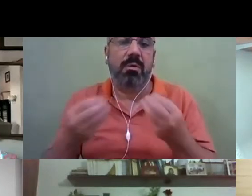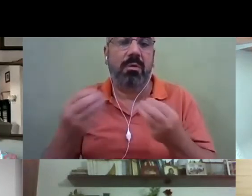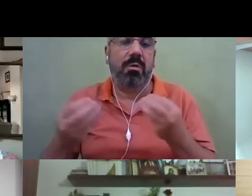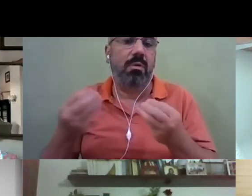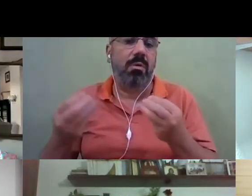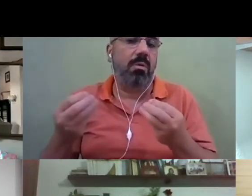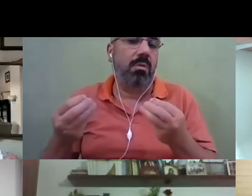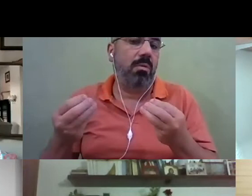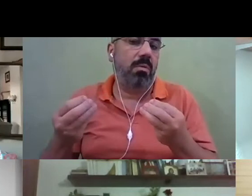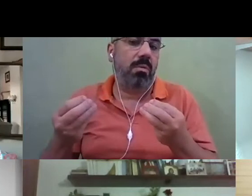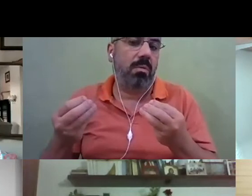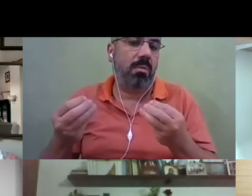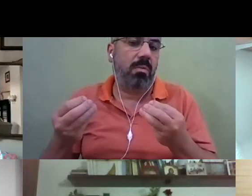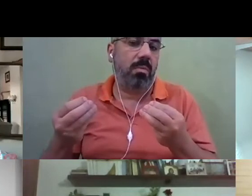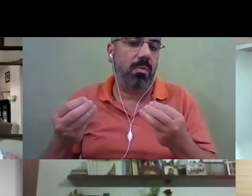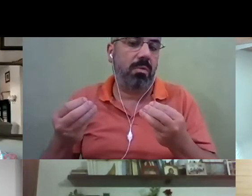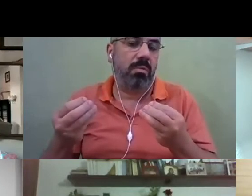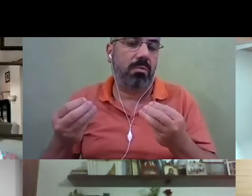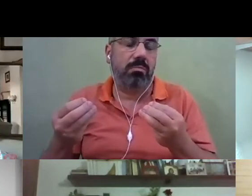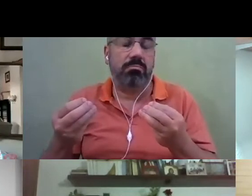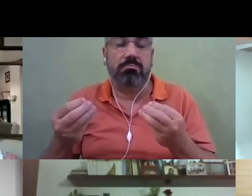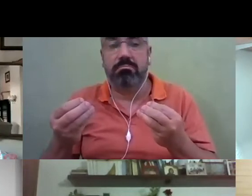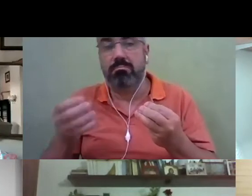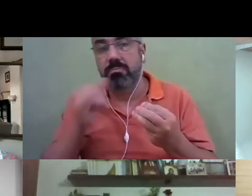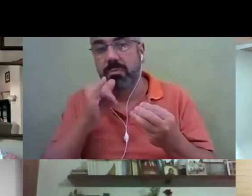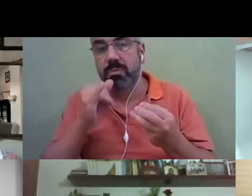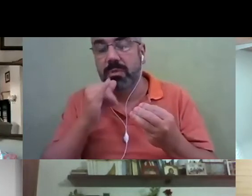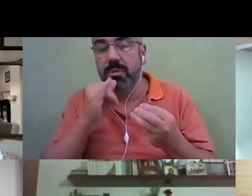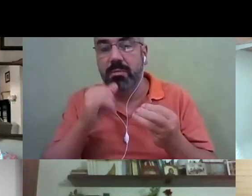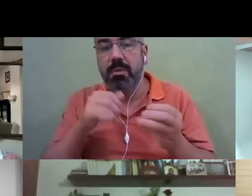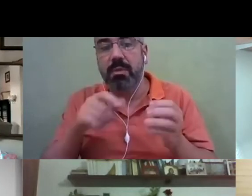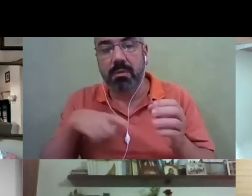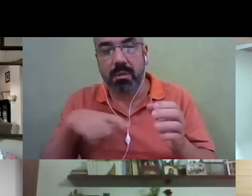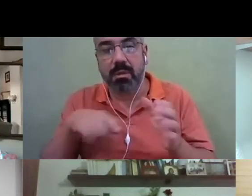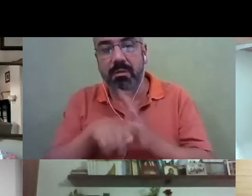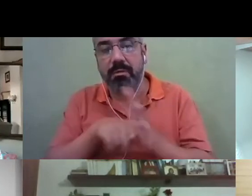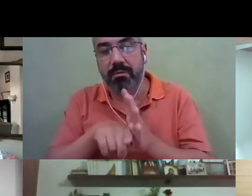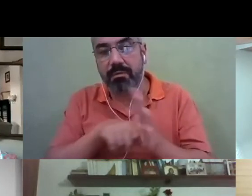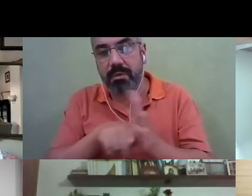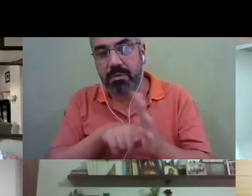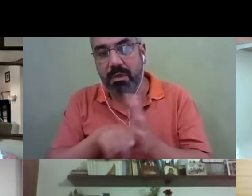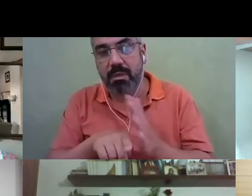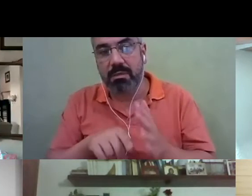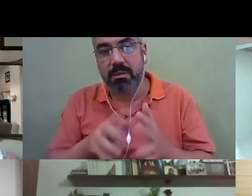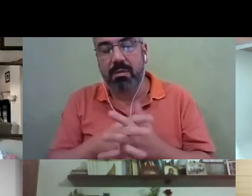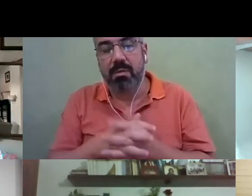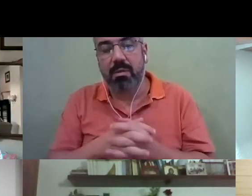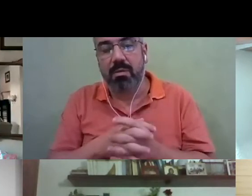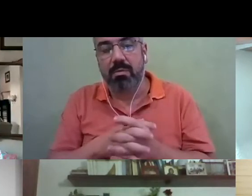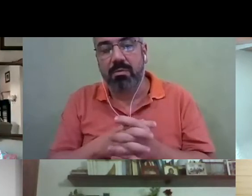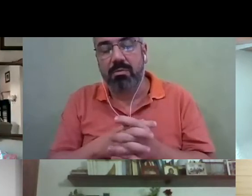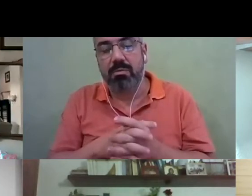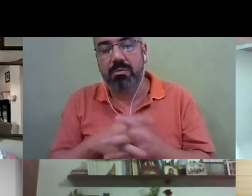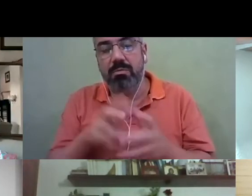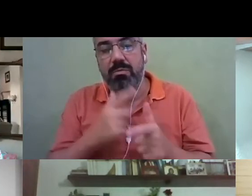not me, right, can investigate and discover the peculiar nature of Bonapartism